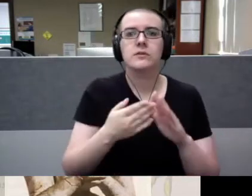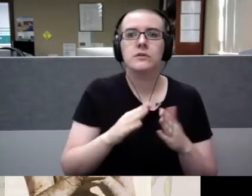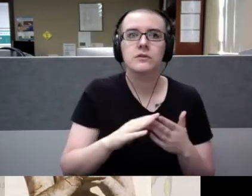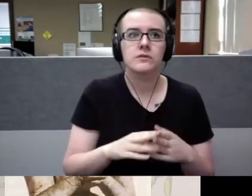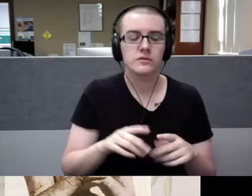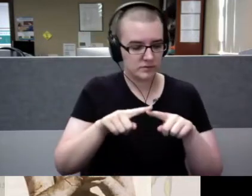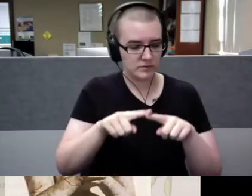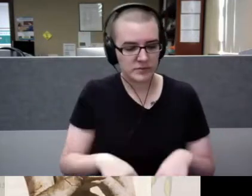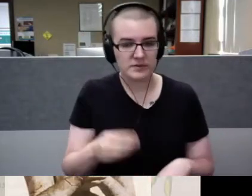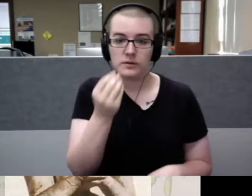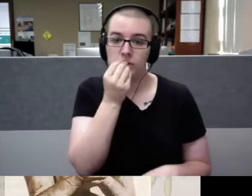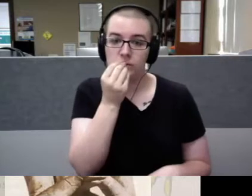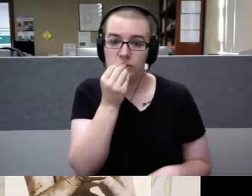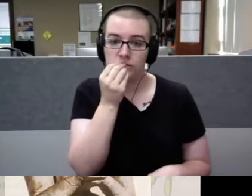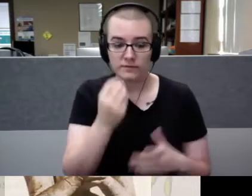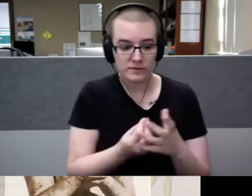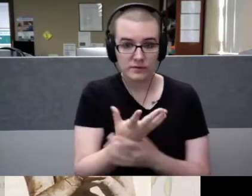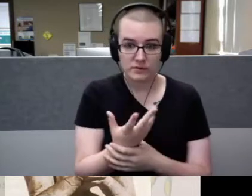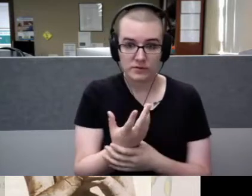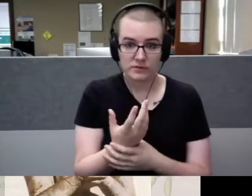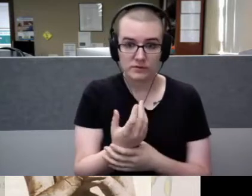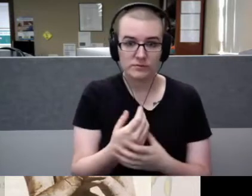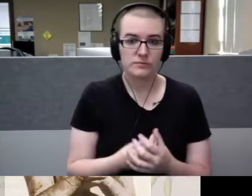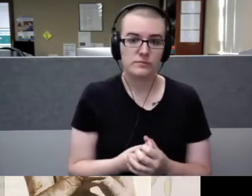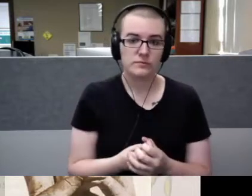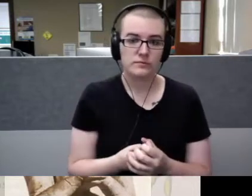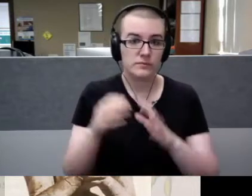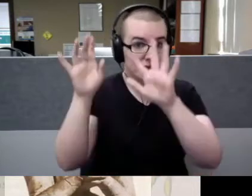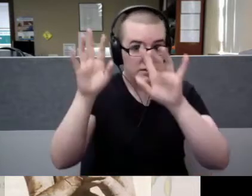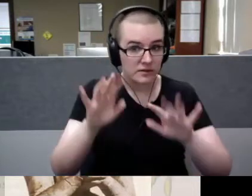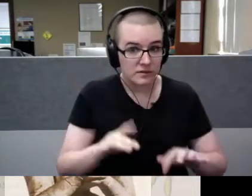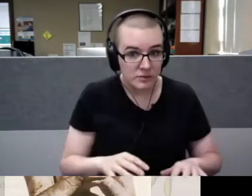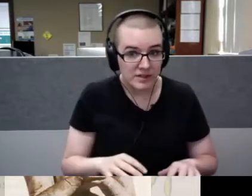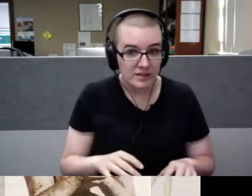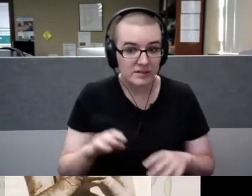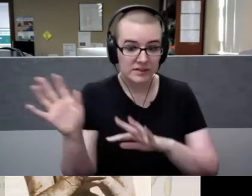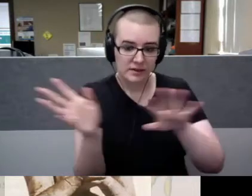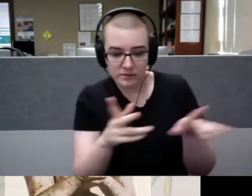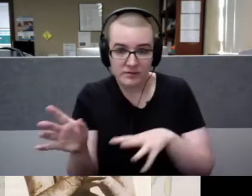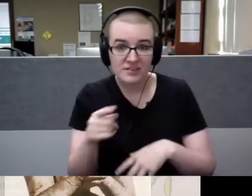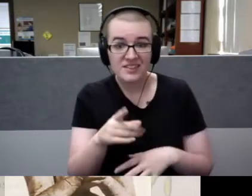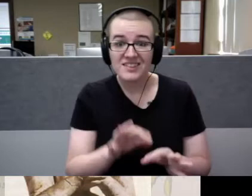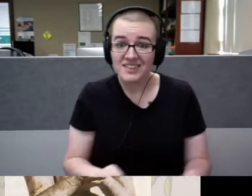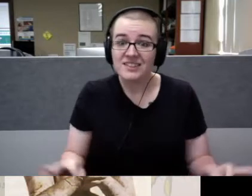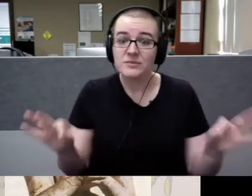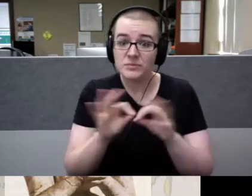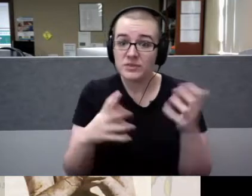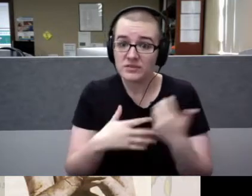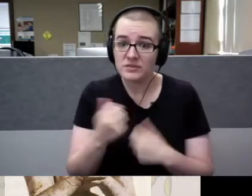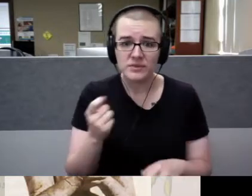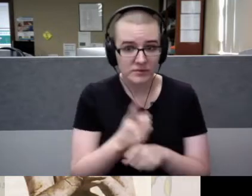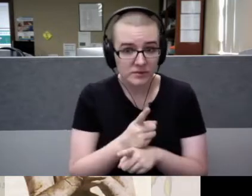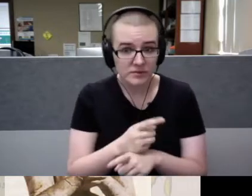can grow, wouldn't the weather be the most important factor to you? And so when